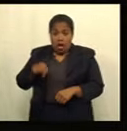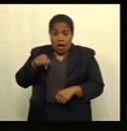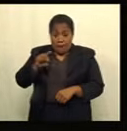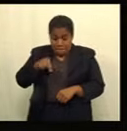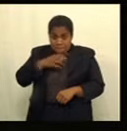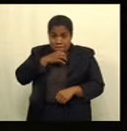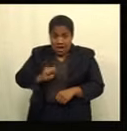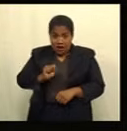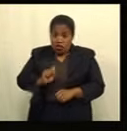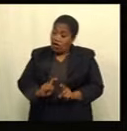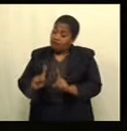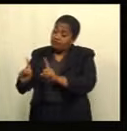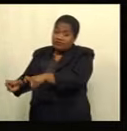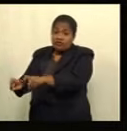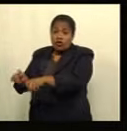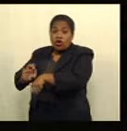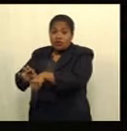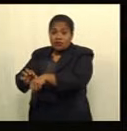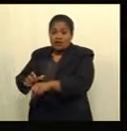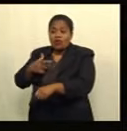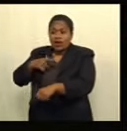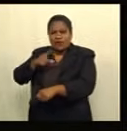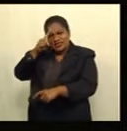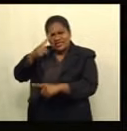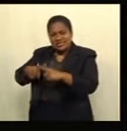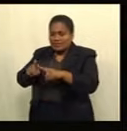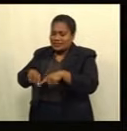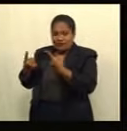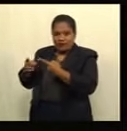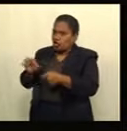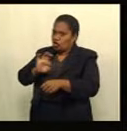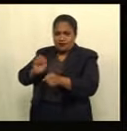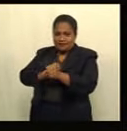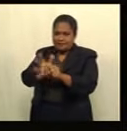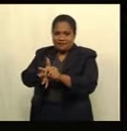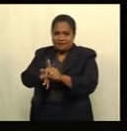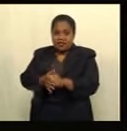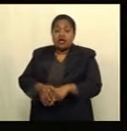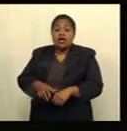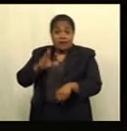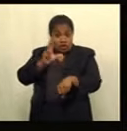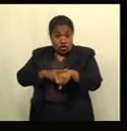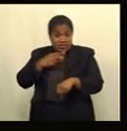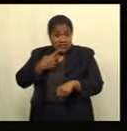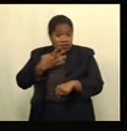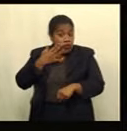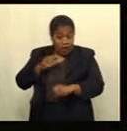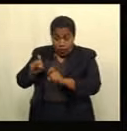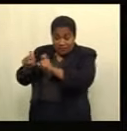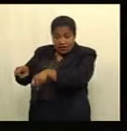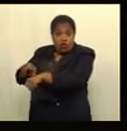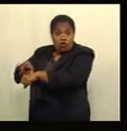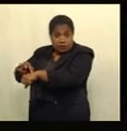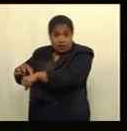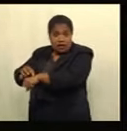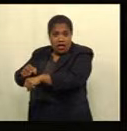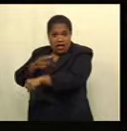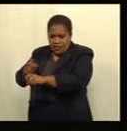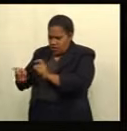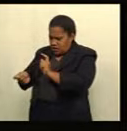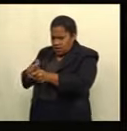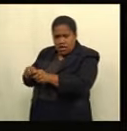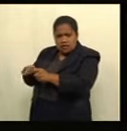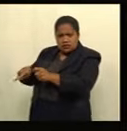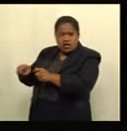admitted for other illnesses. Dr. Fong says during his admission, he was then tested positive for